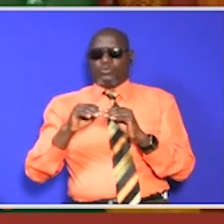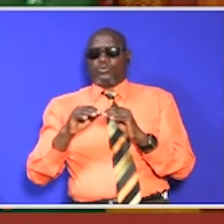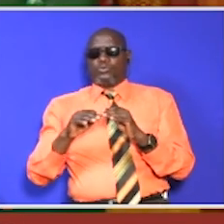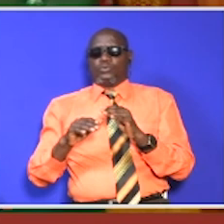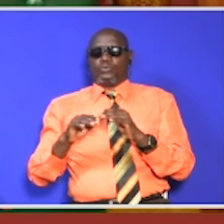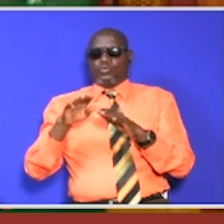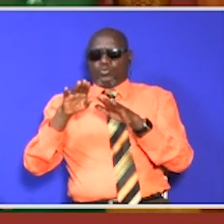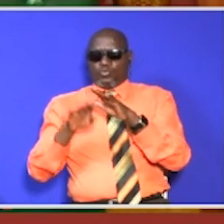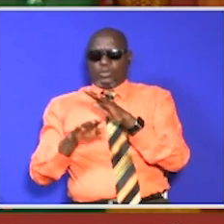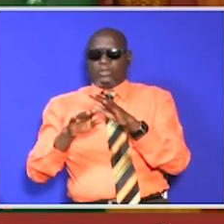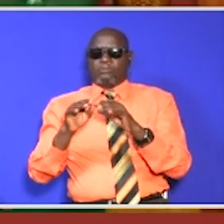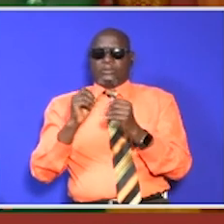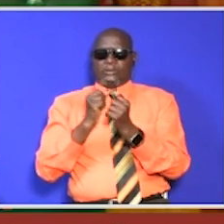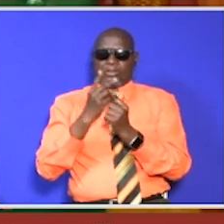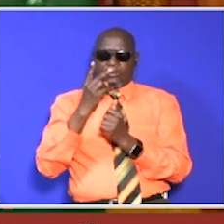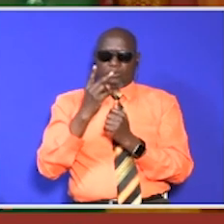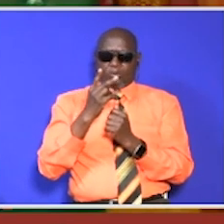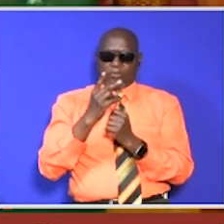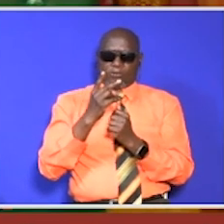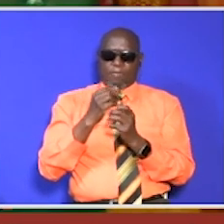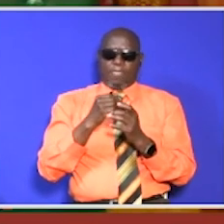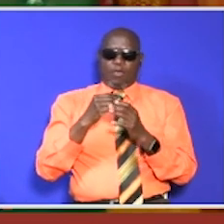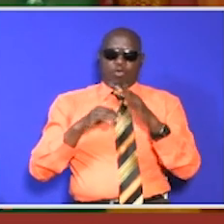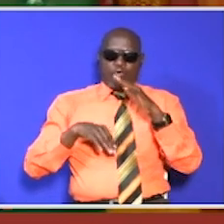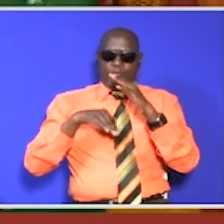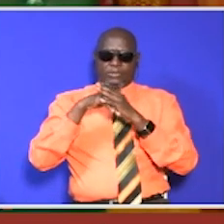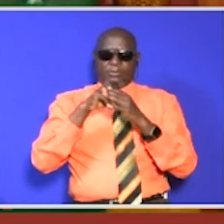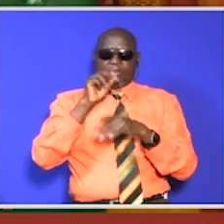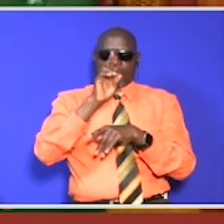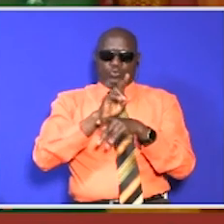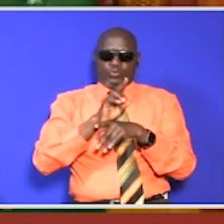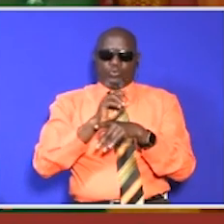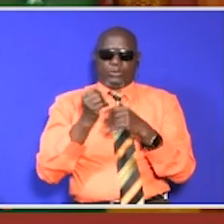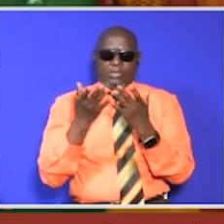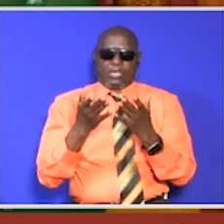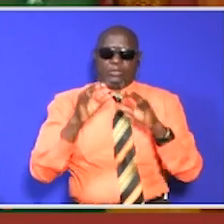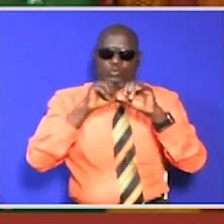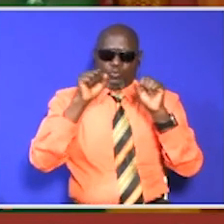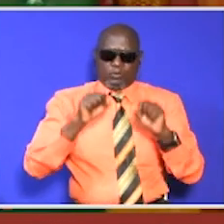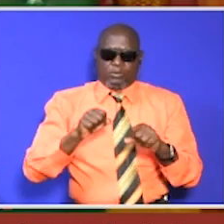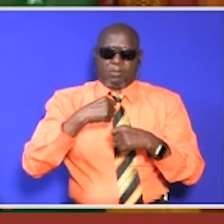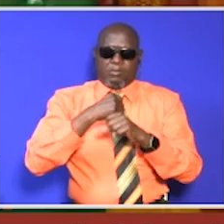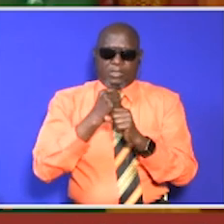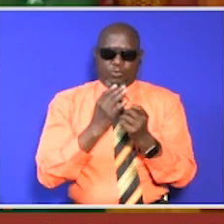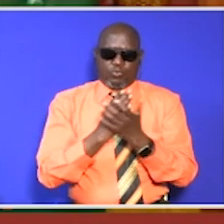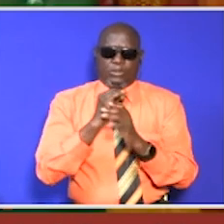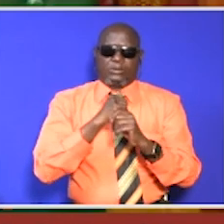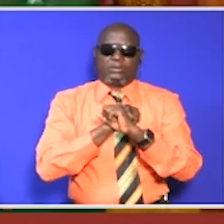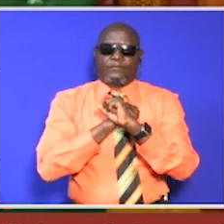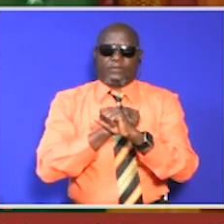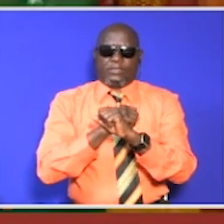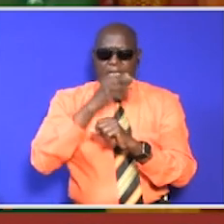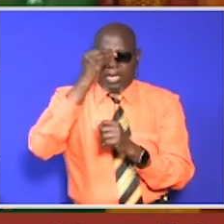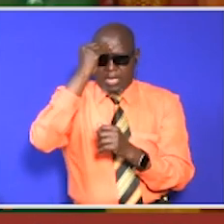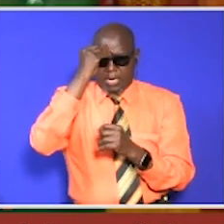7, 8, and 9 in primary school, optimizing the use of existing infrastructure, ensuring the safety of young learners,